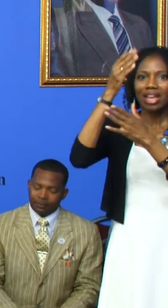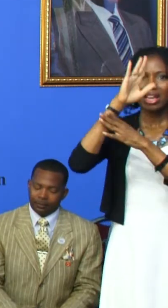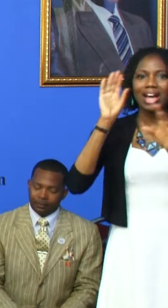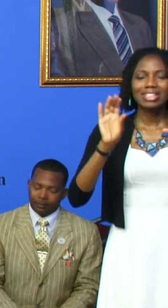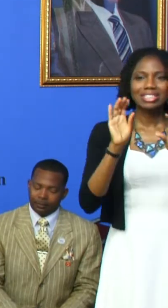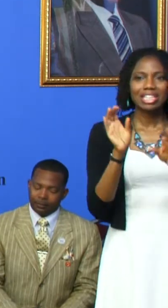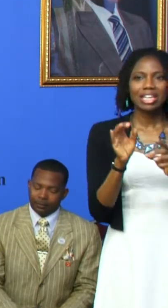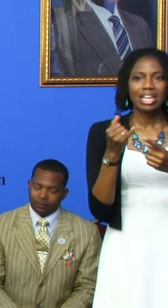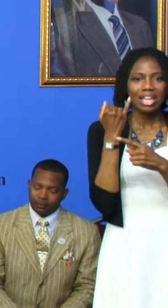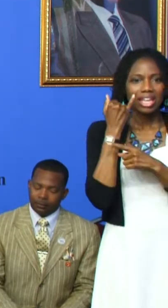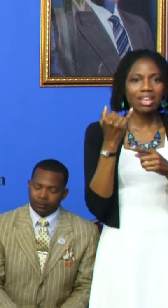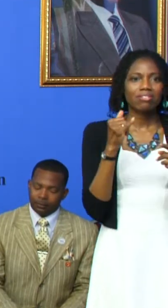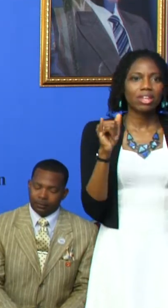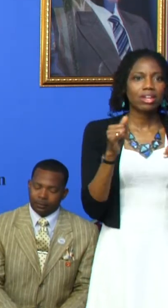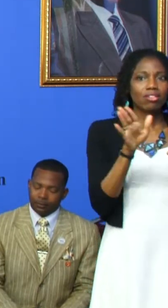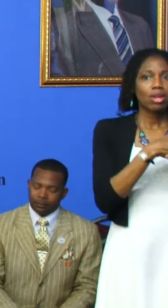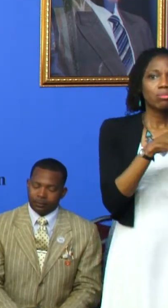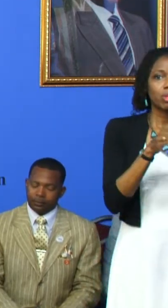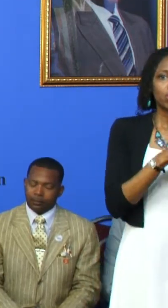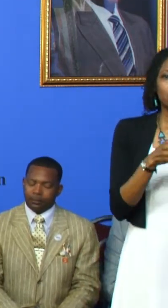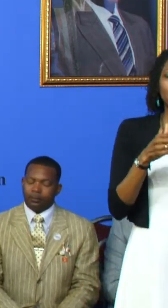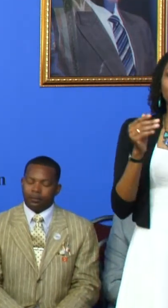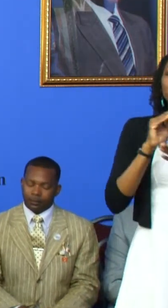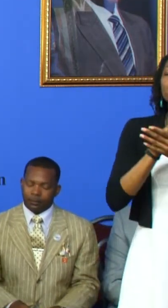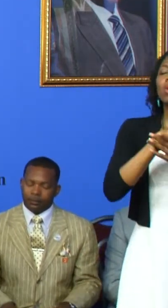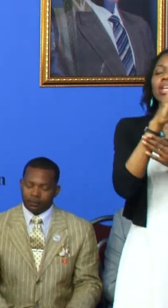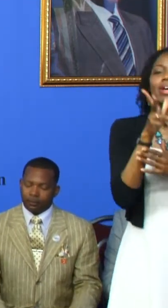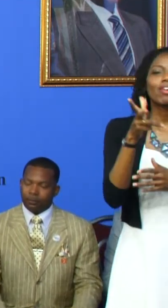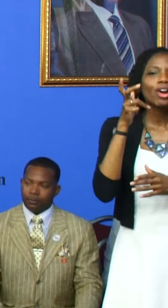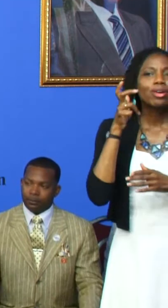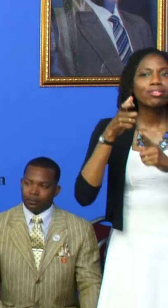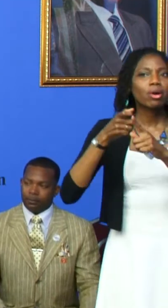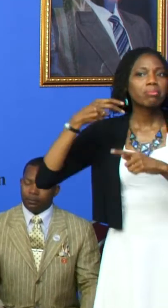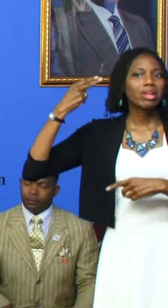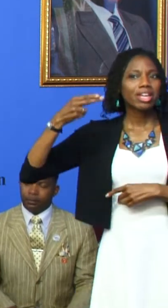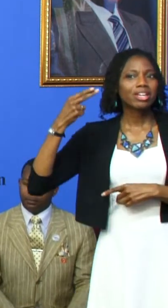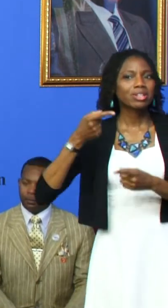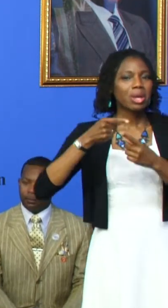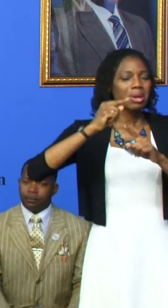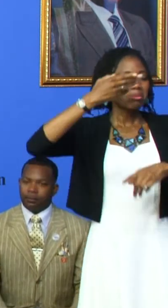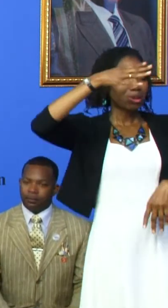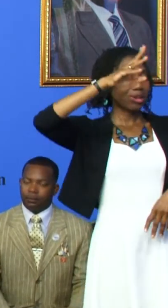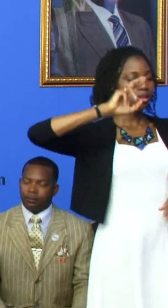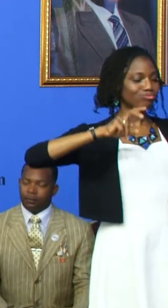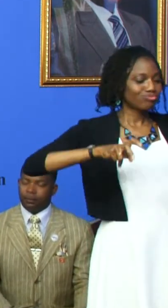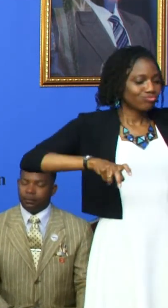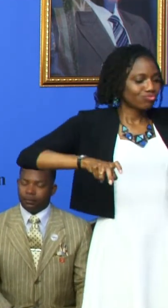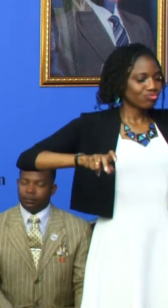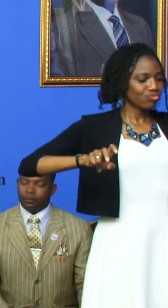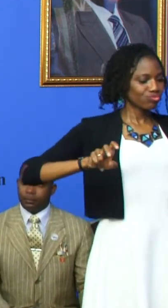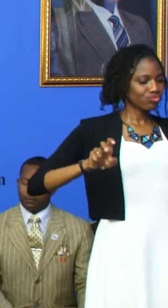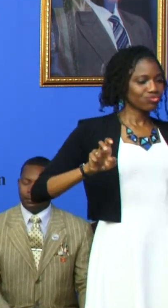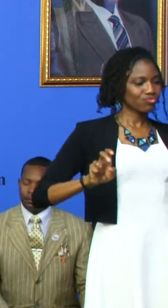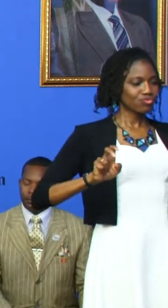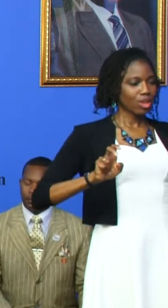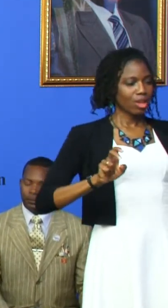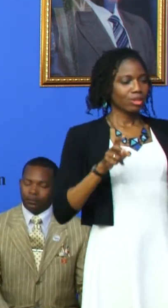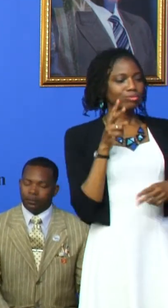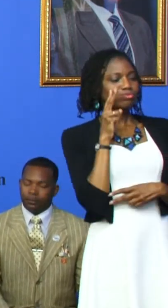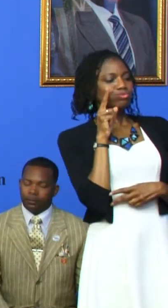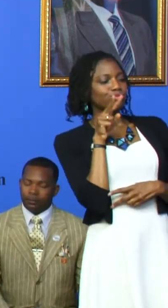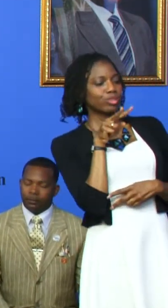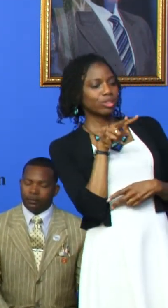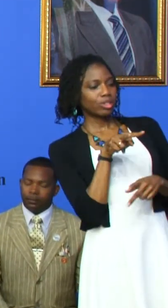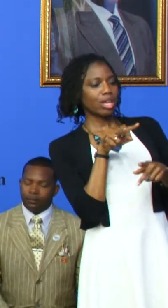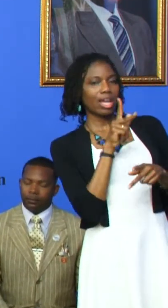played, it would have never been in history. But God sat on the throne looking at this would-be